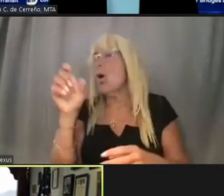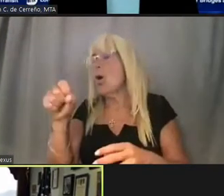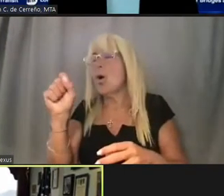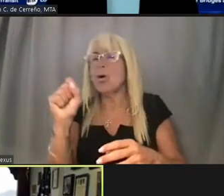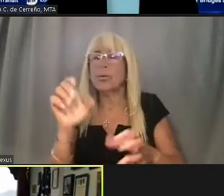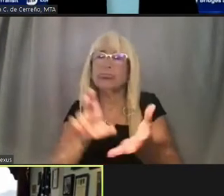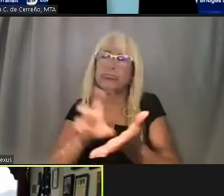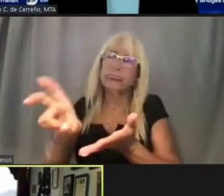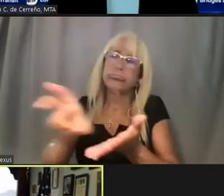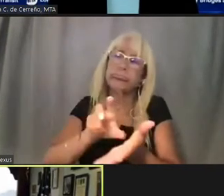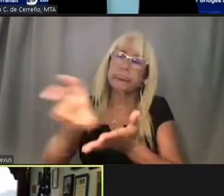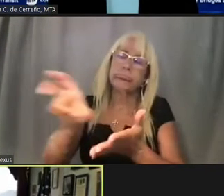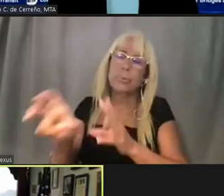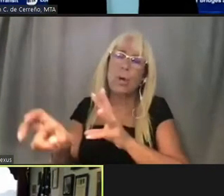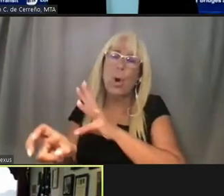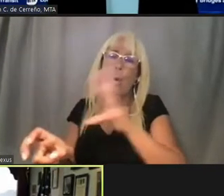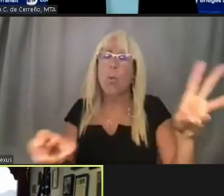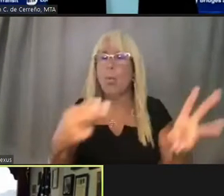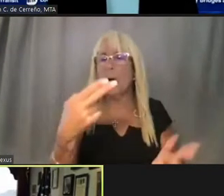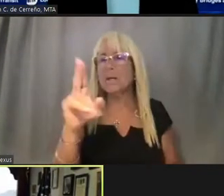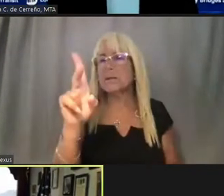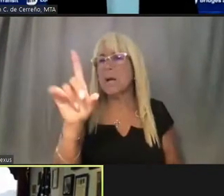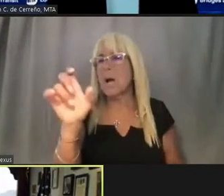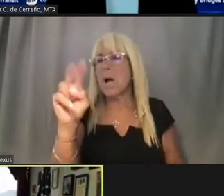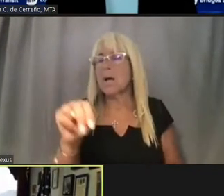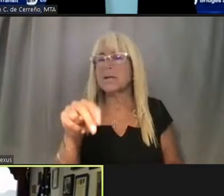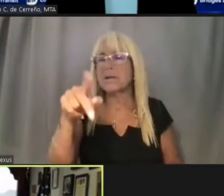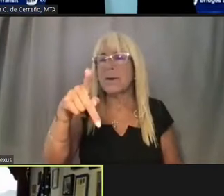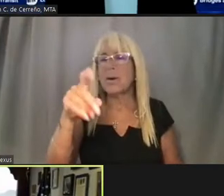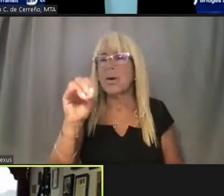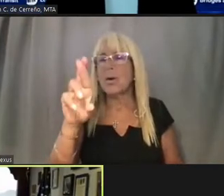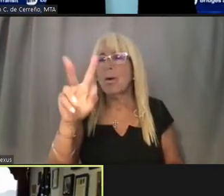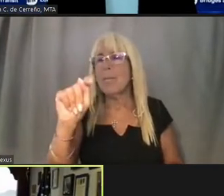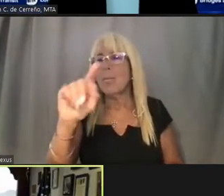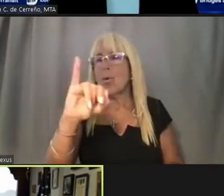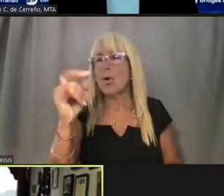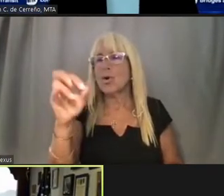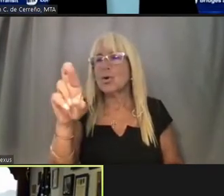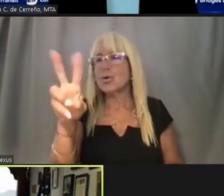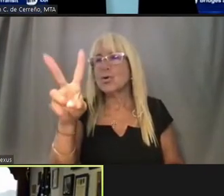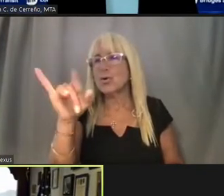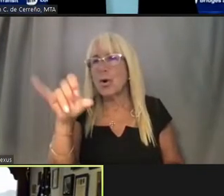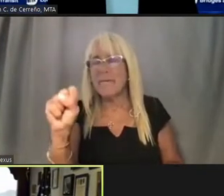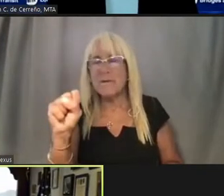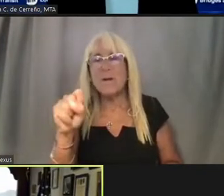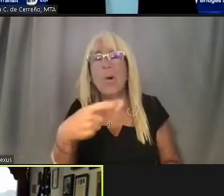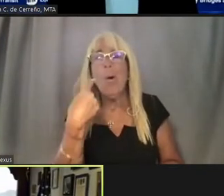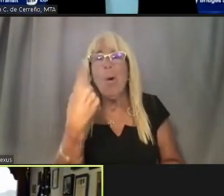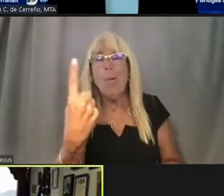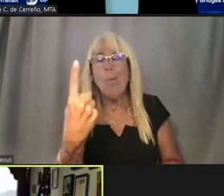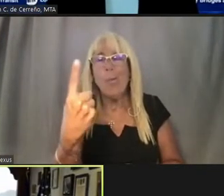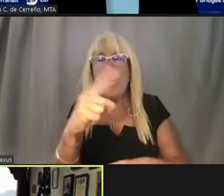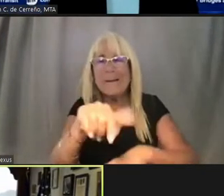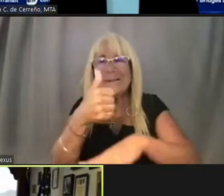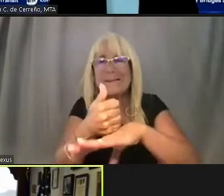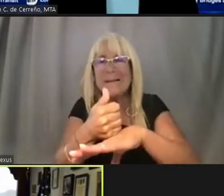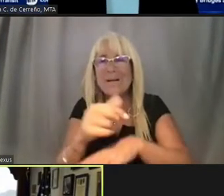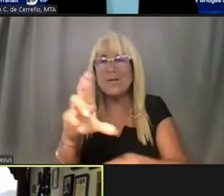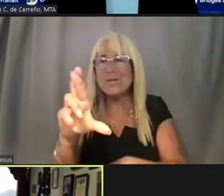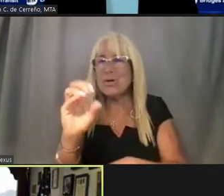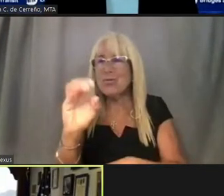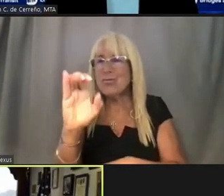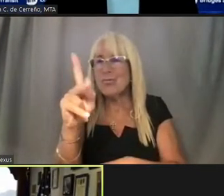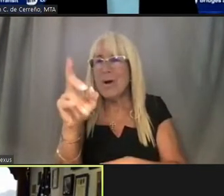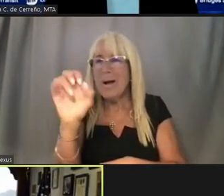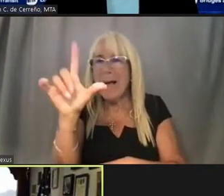poor Jervis line which is true but unfortunately that online early surge only one station in Rockland and our residents make up